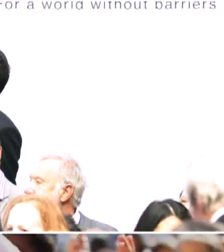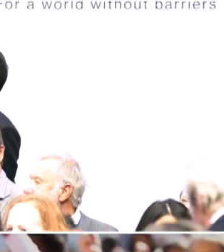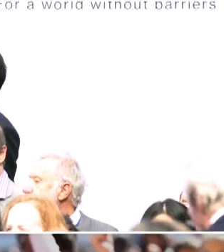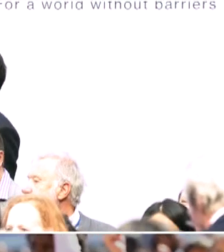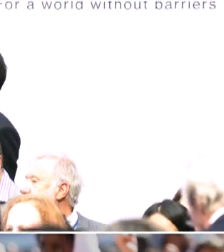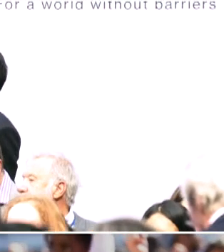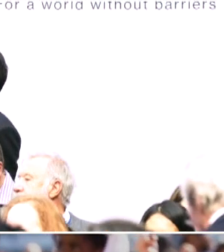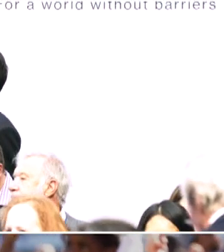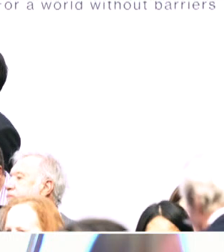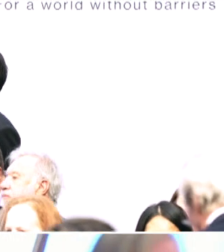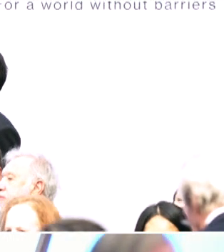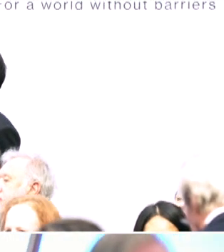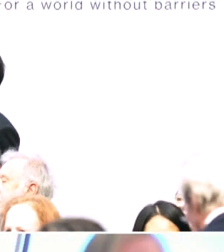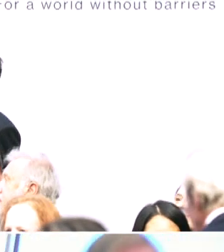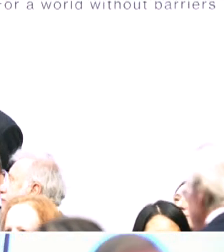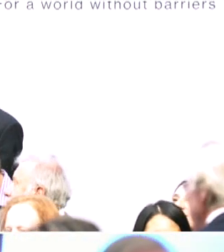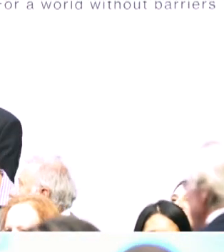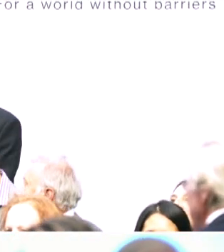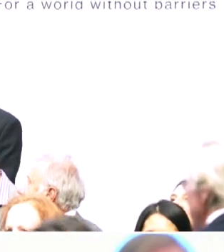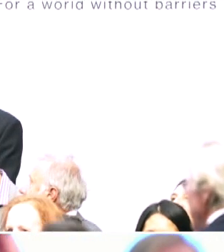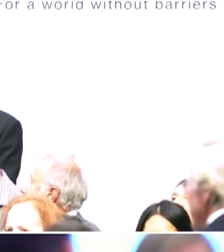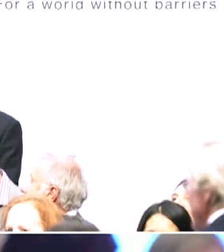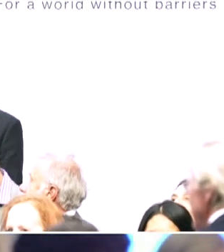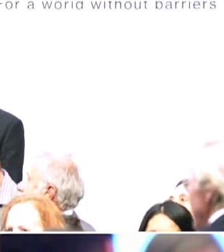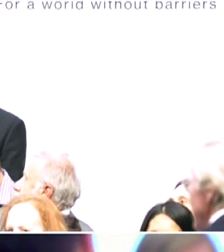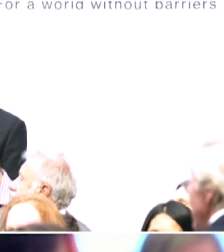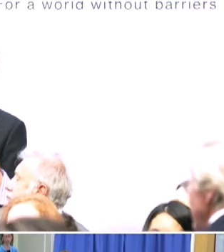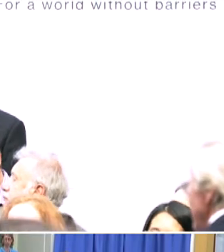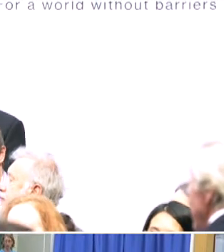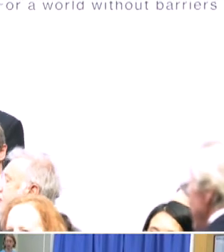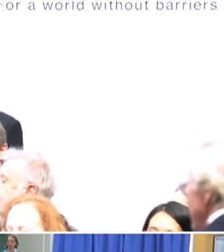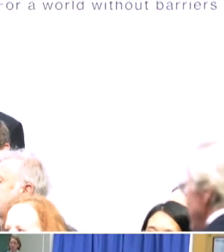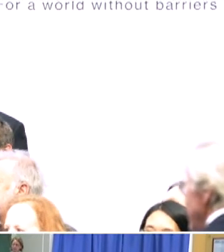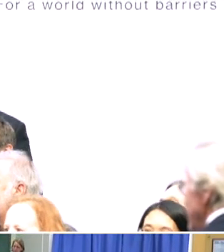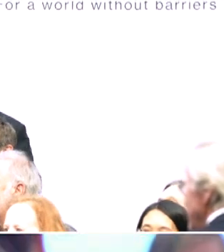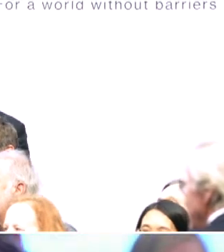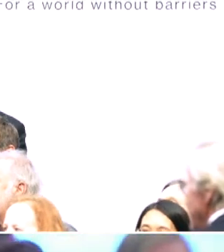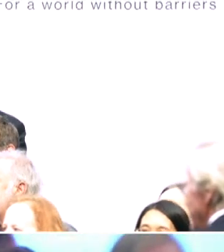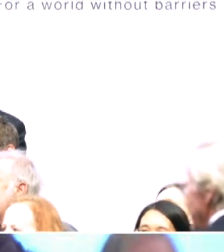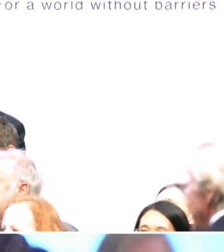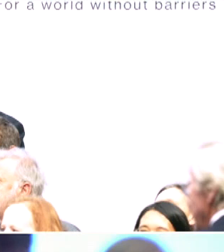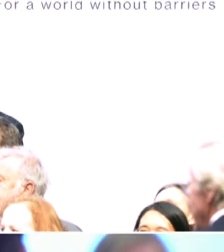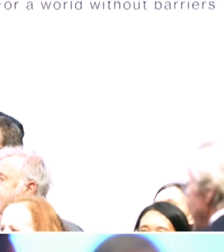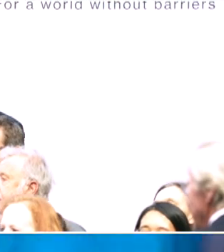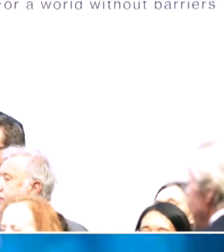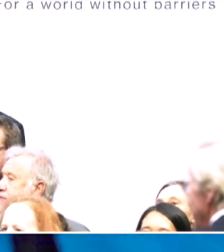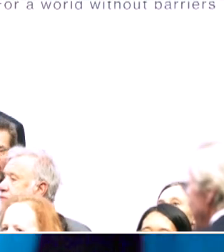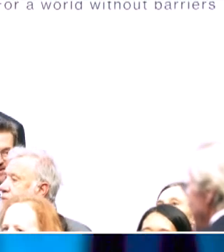reaching our end, zero project, the dignity of